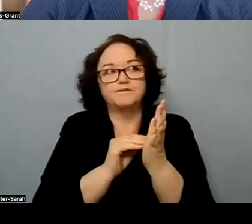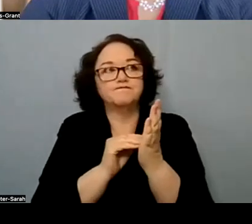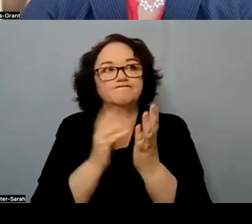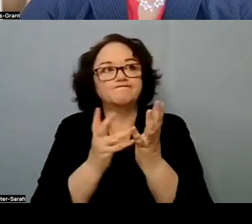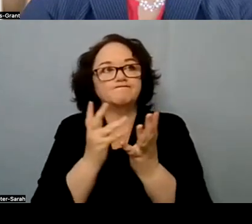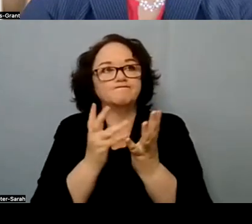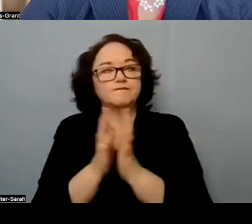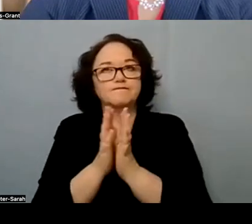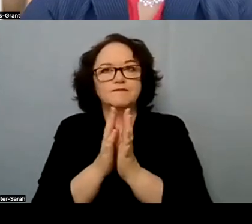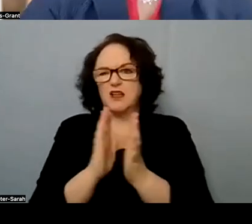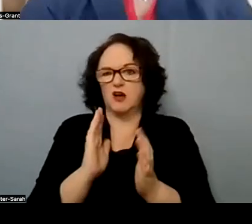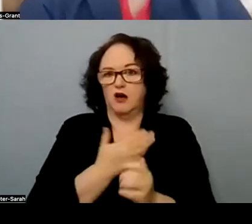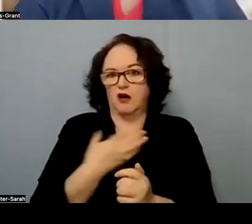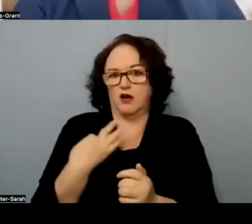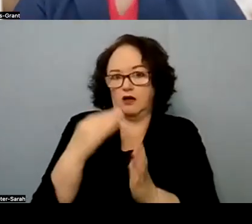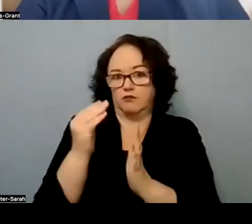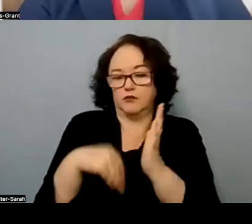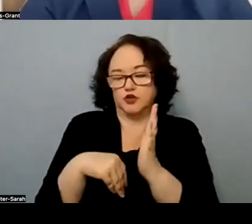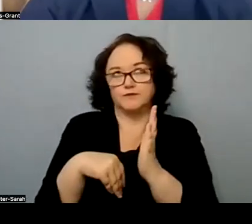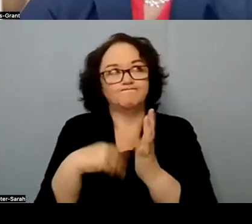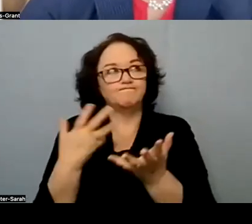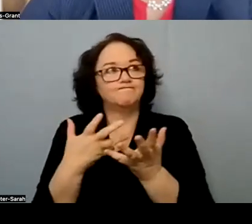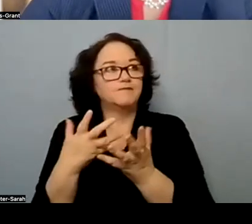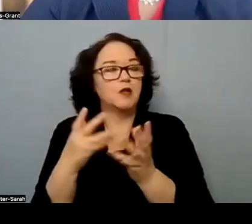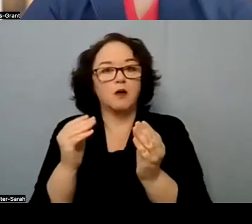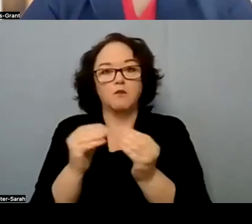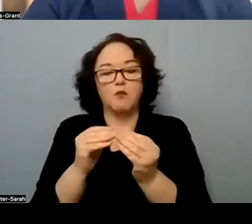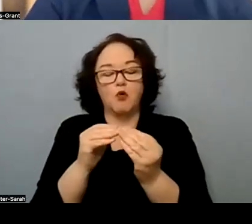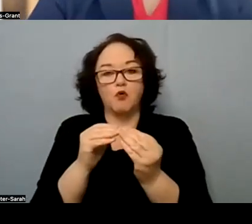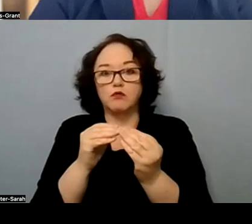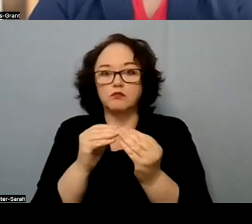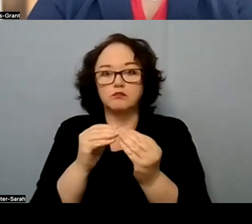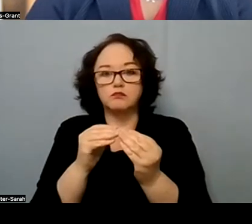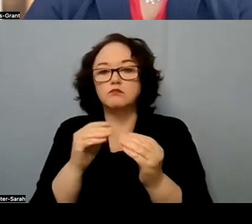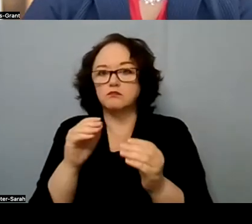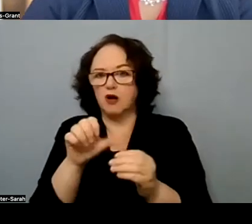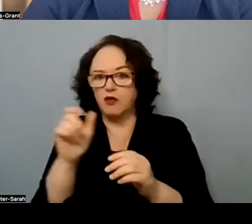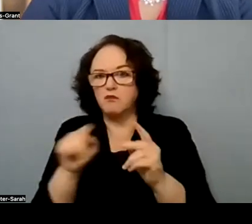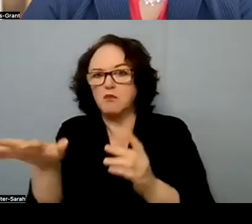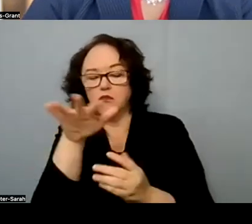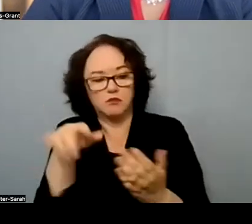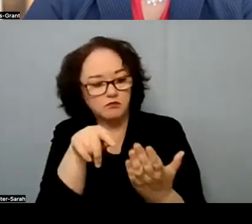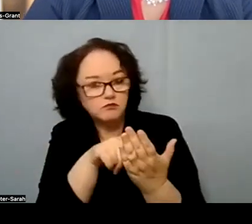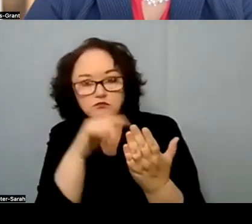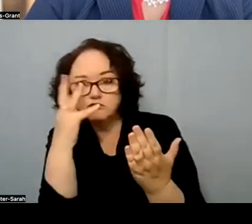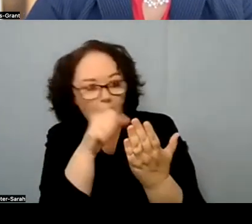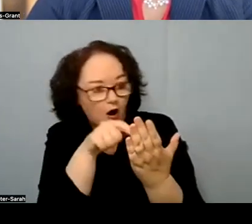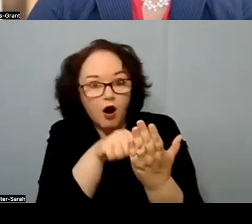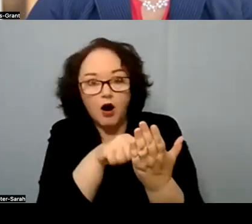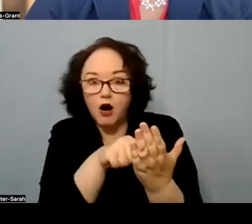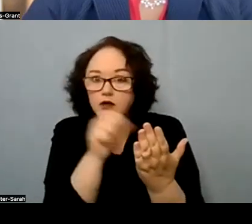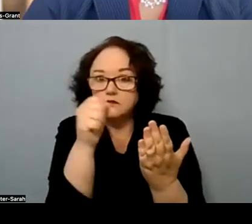I don't know, attractive, to able to build, and just kind of continue to explain, you know, yes, you can build these